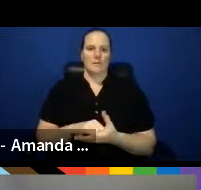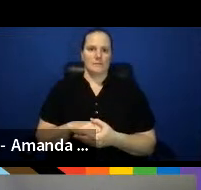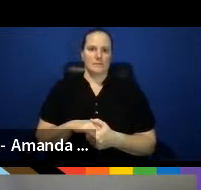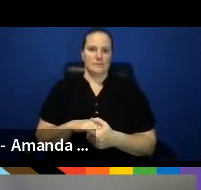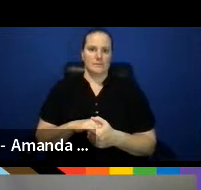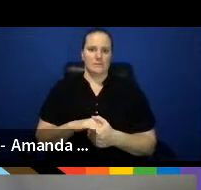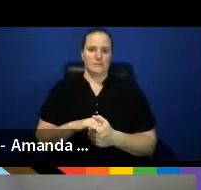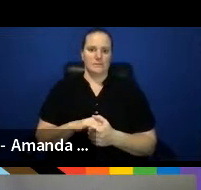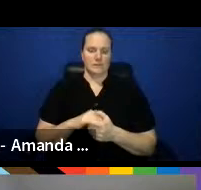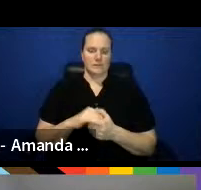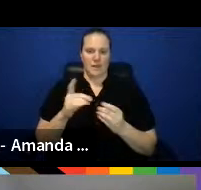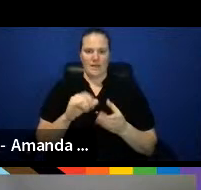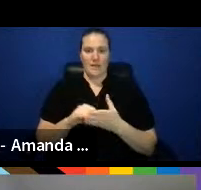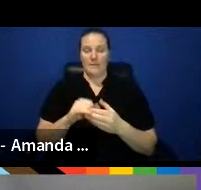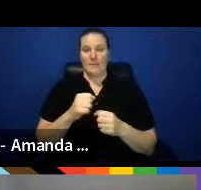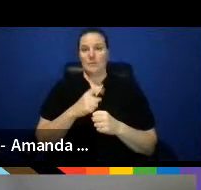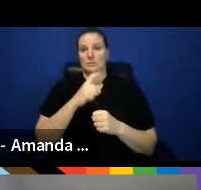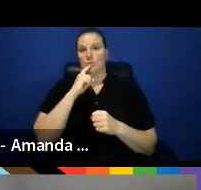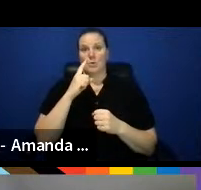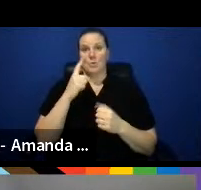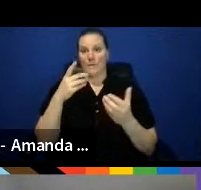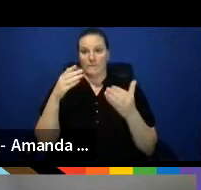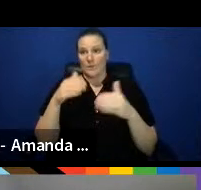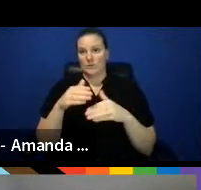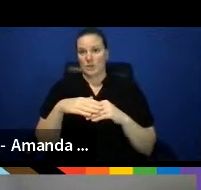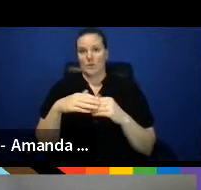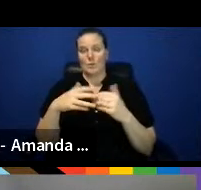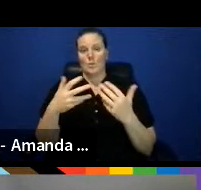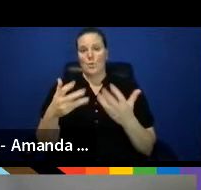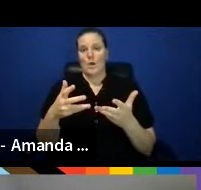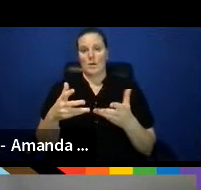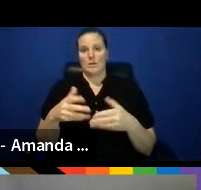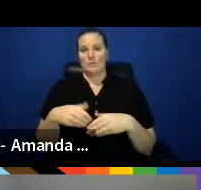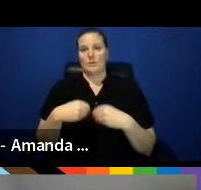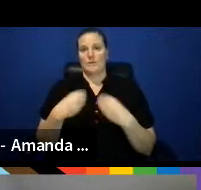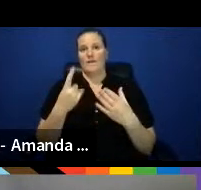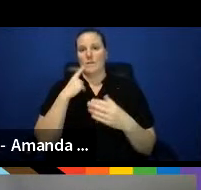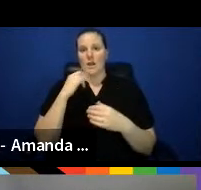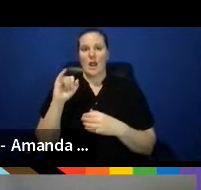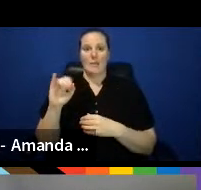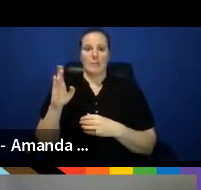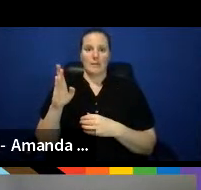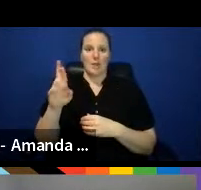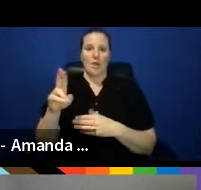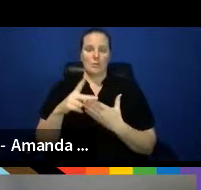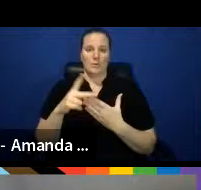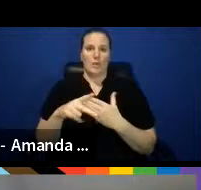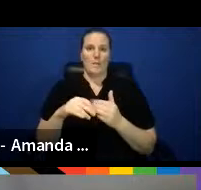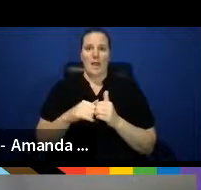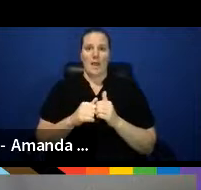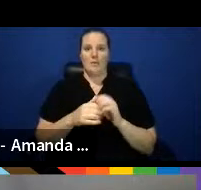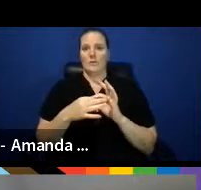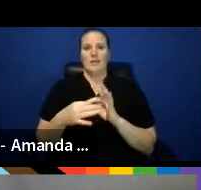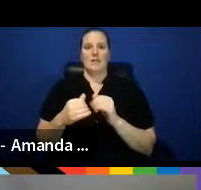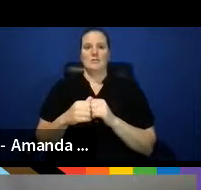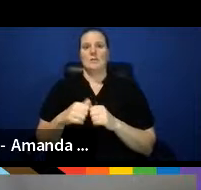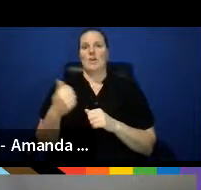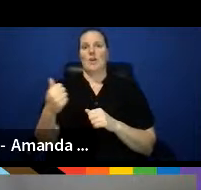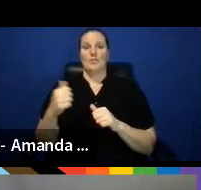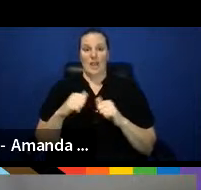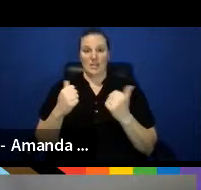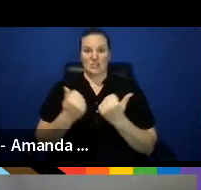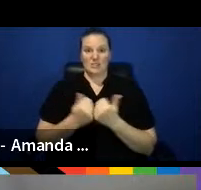it's understood. But we're focusing on what transit is being provided for the IBR program, and then how it relates to other